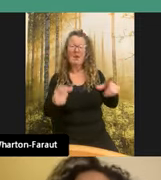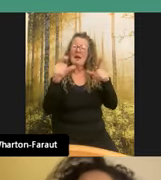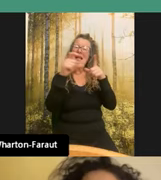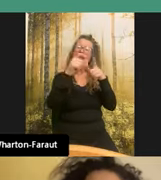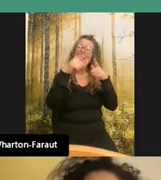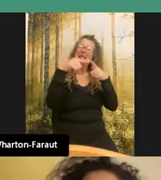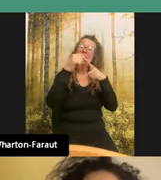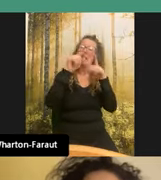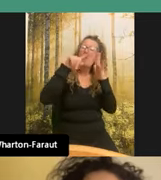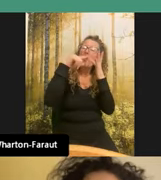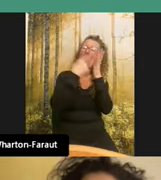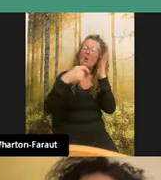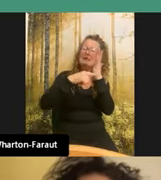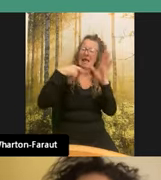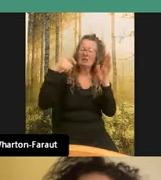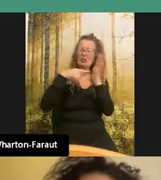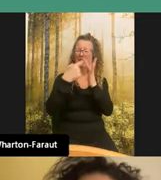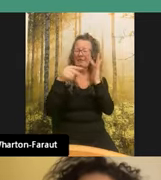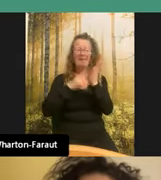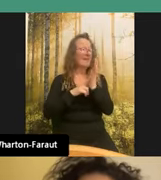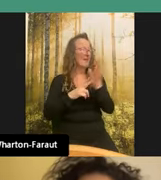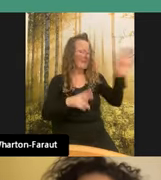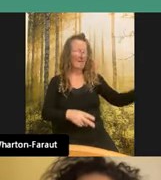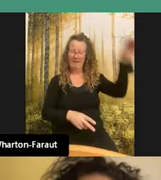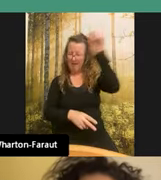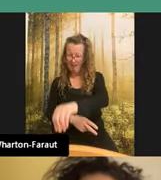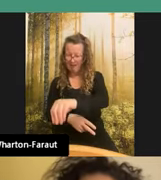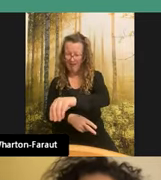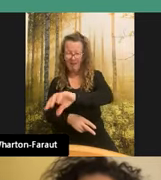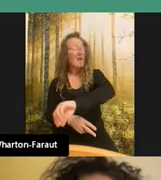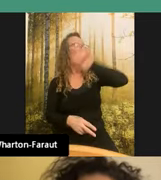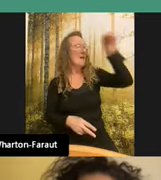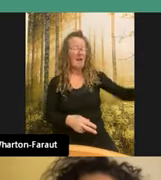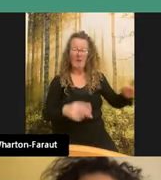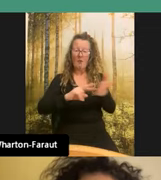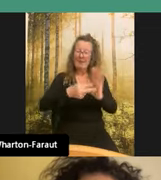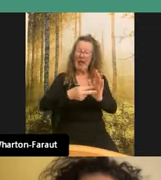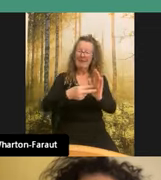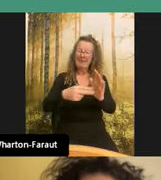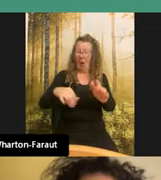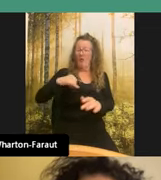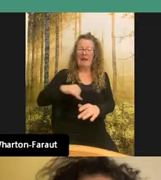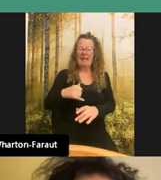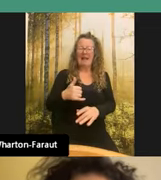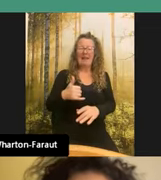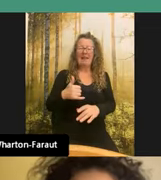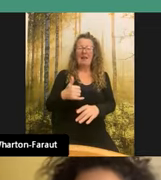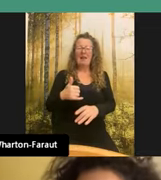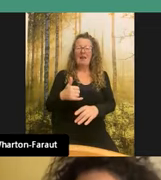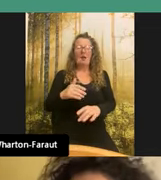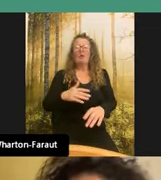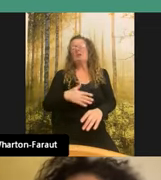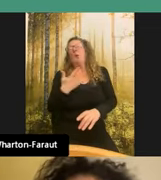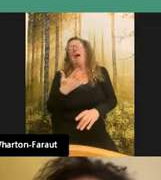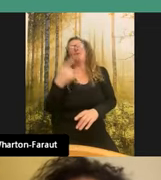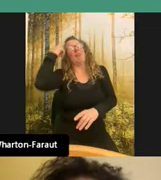package. There's no need to then try to get rid of people by with visa problems.